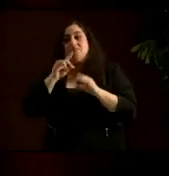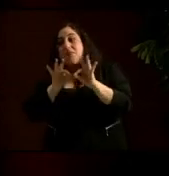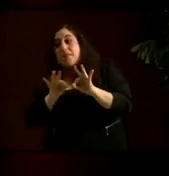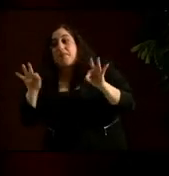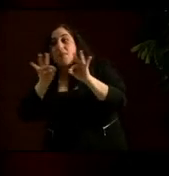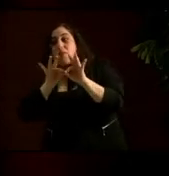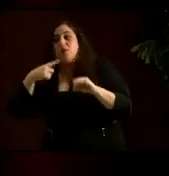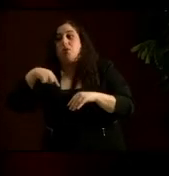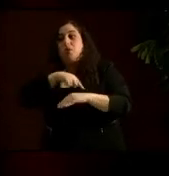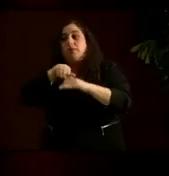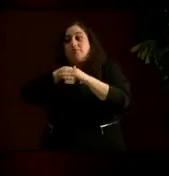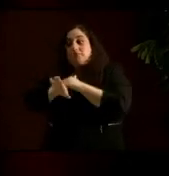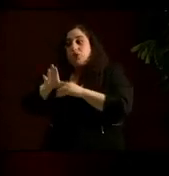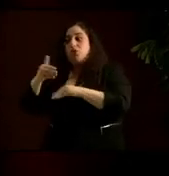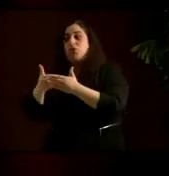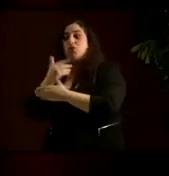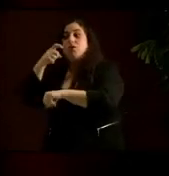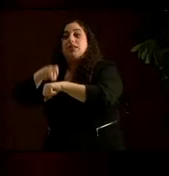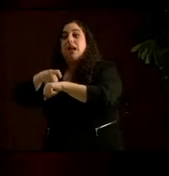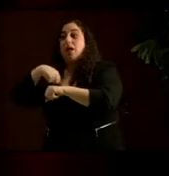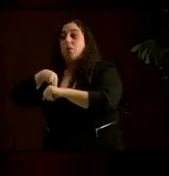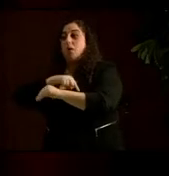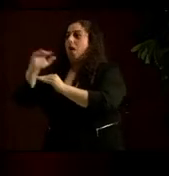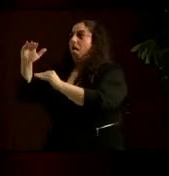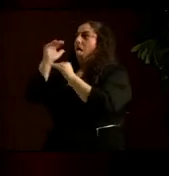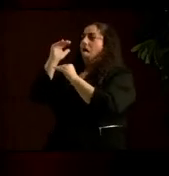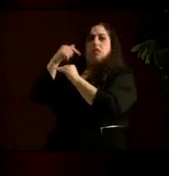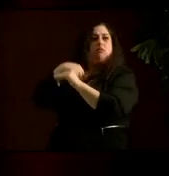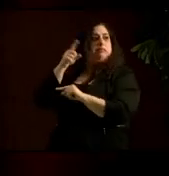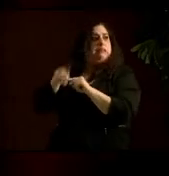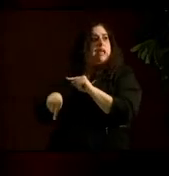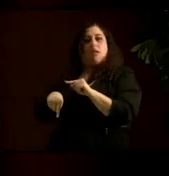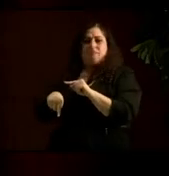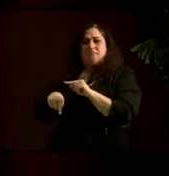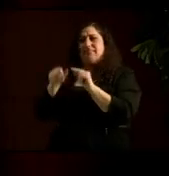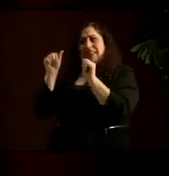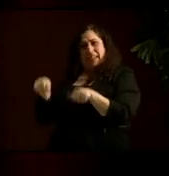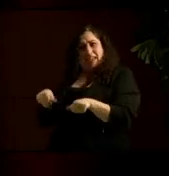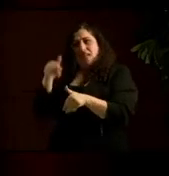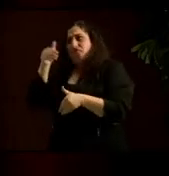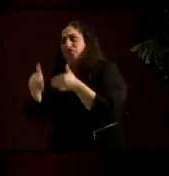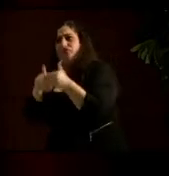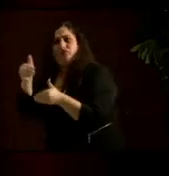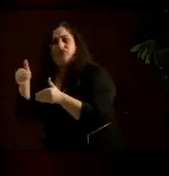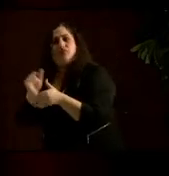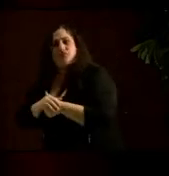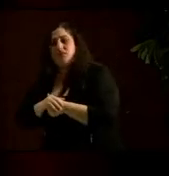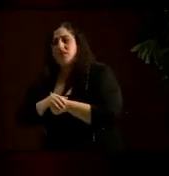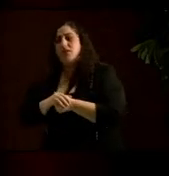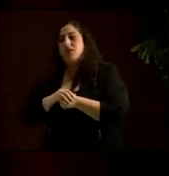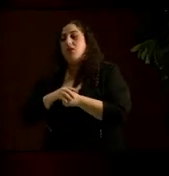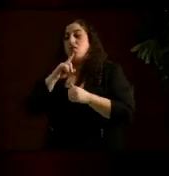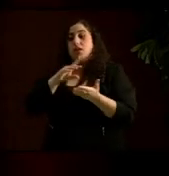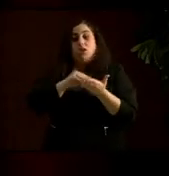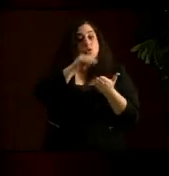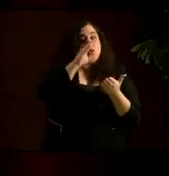potential. We have shown that throughout our students, our staff, our faculty, and our administration, we have grown to